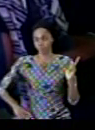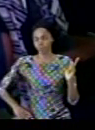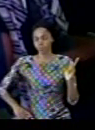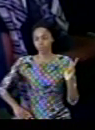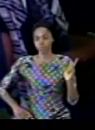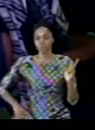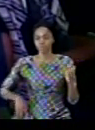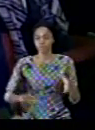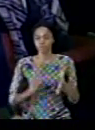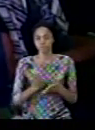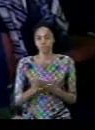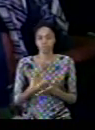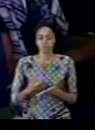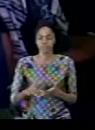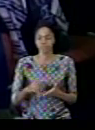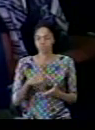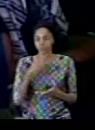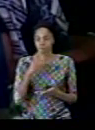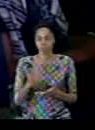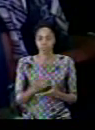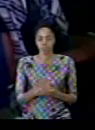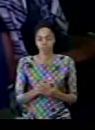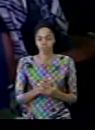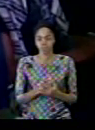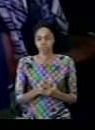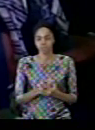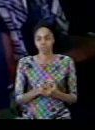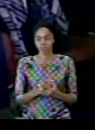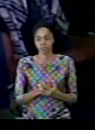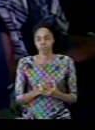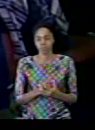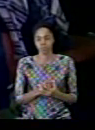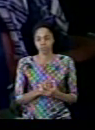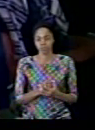Let somebody say womu womu.